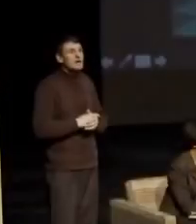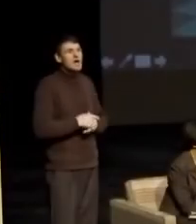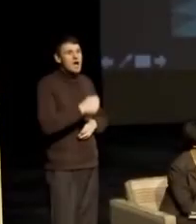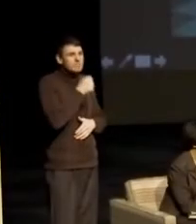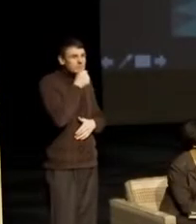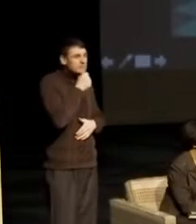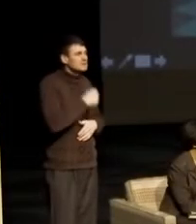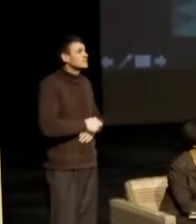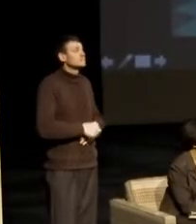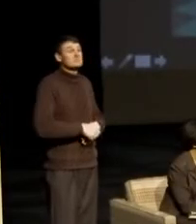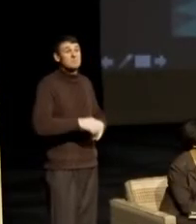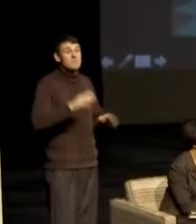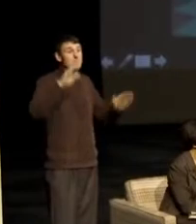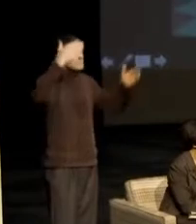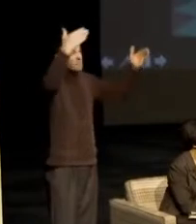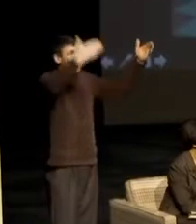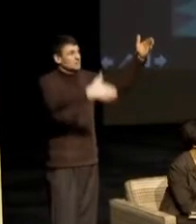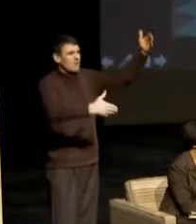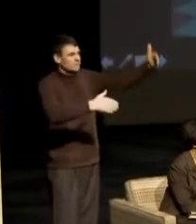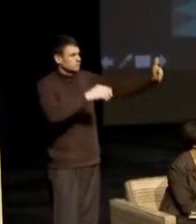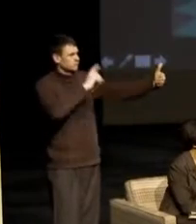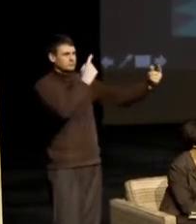would see in any studio.